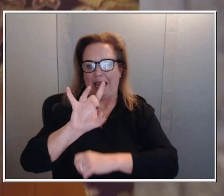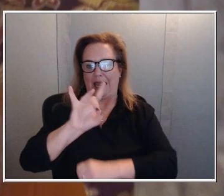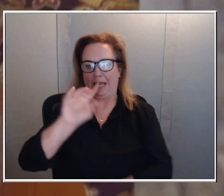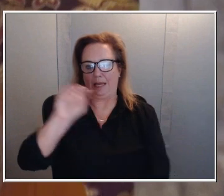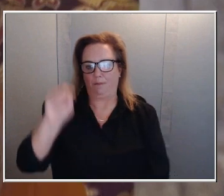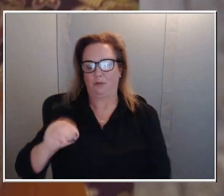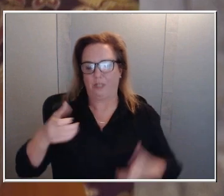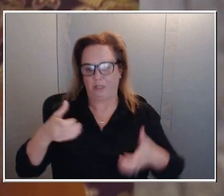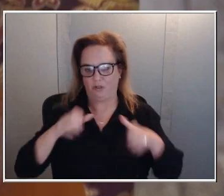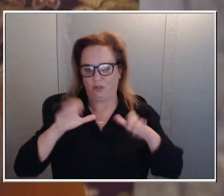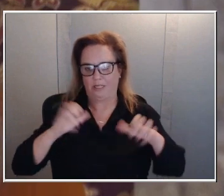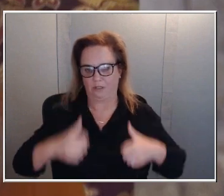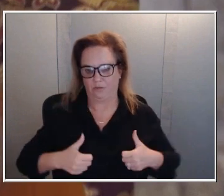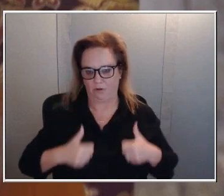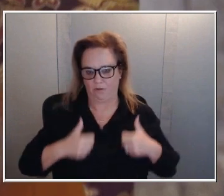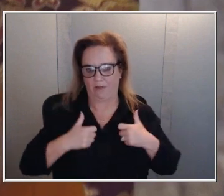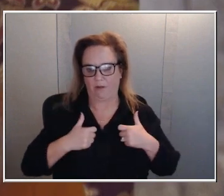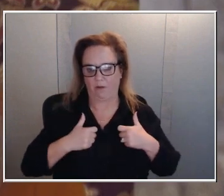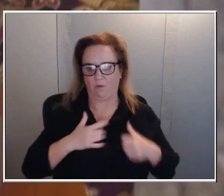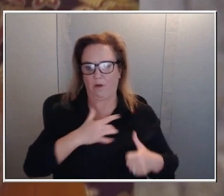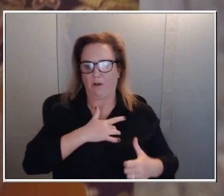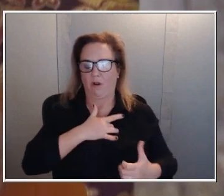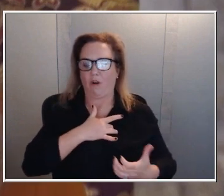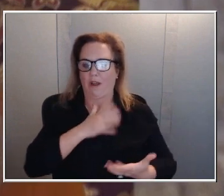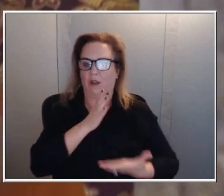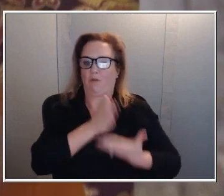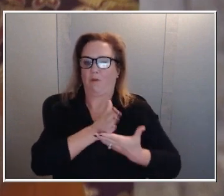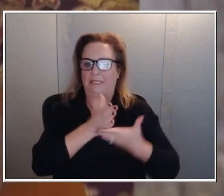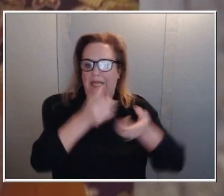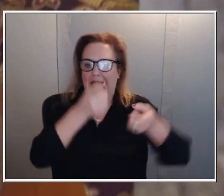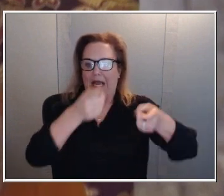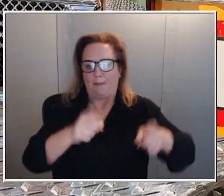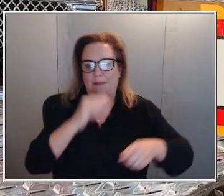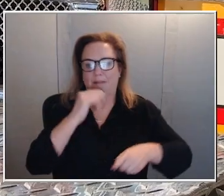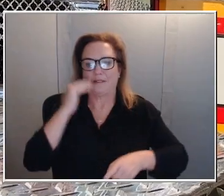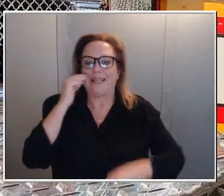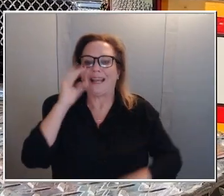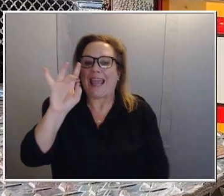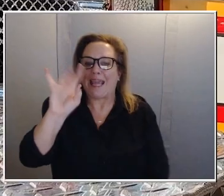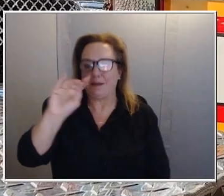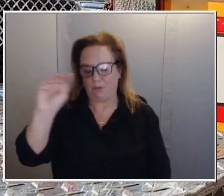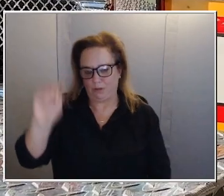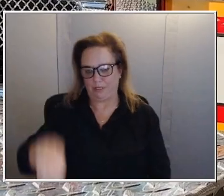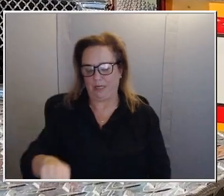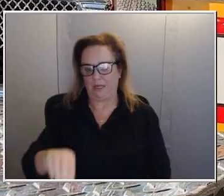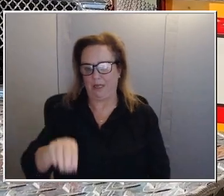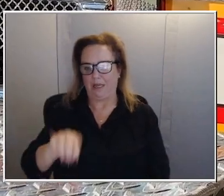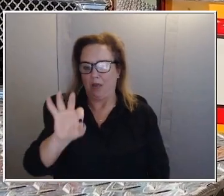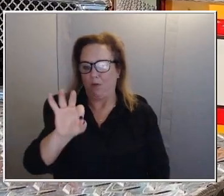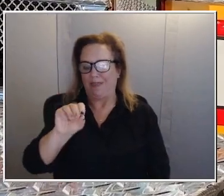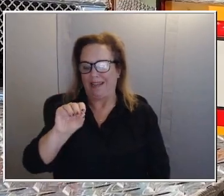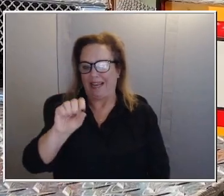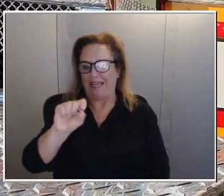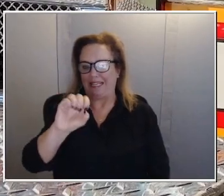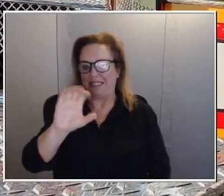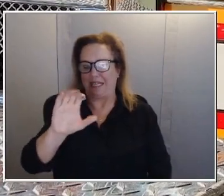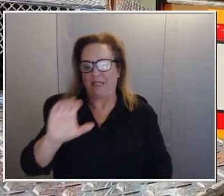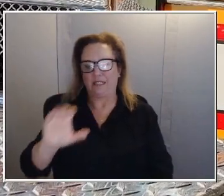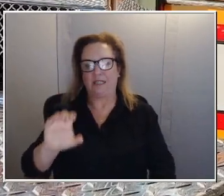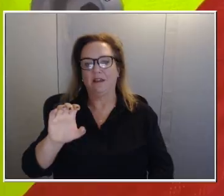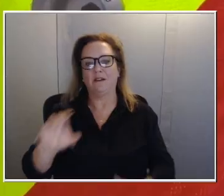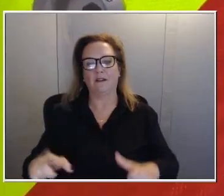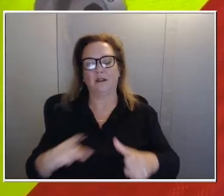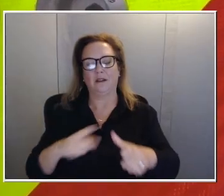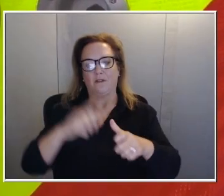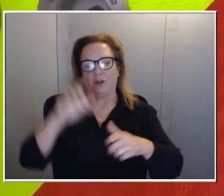chance of survival when cardiac arrest happens in the home. 8%. Within 90 seconds, first responders,